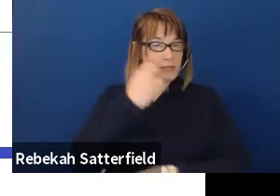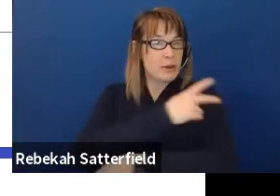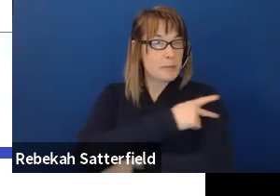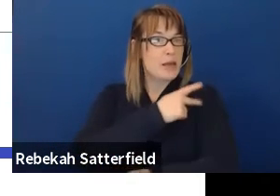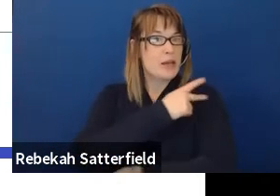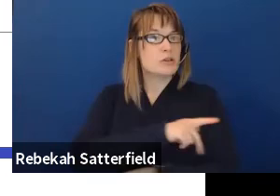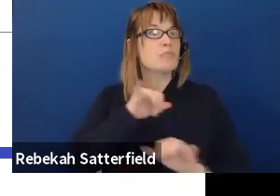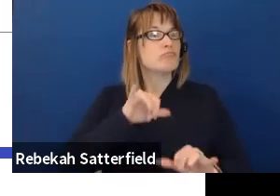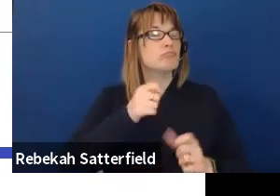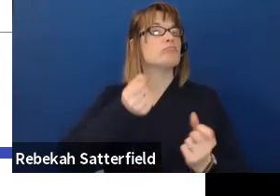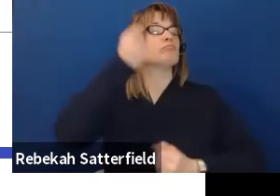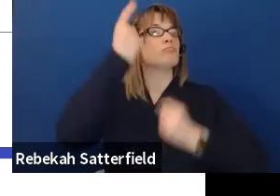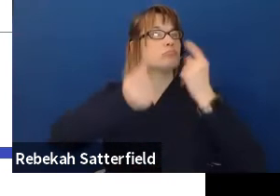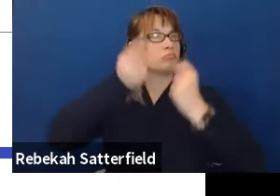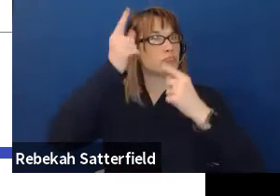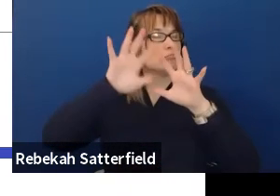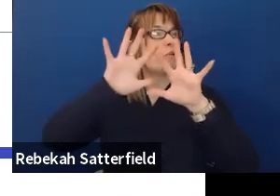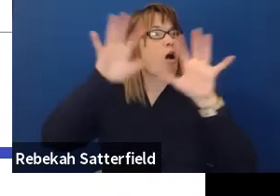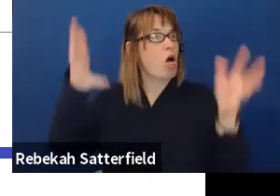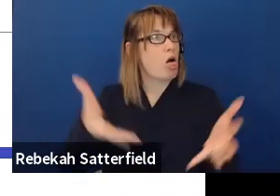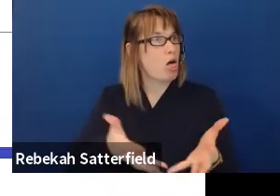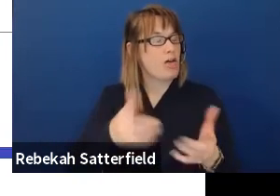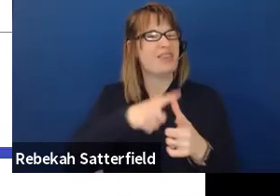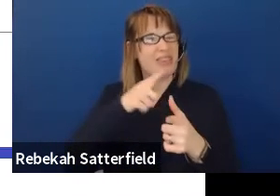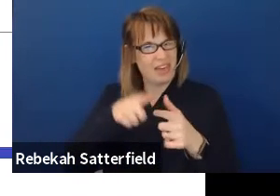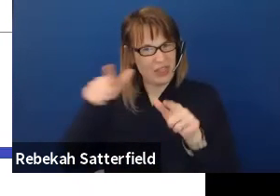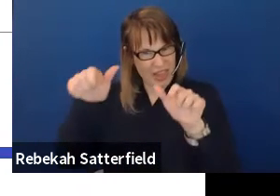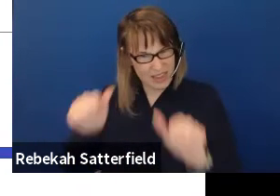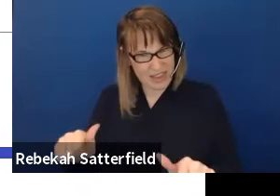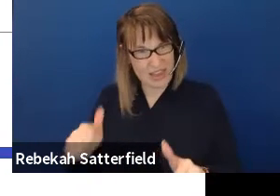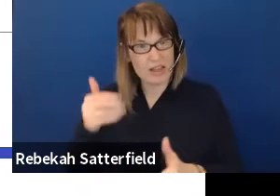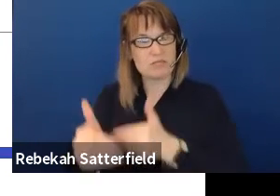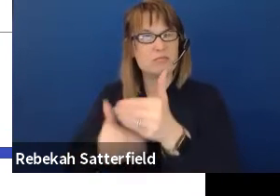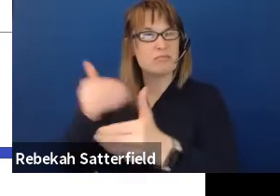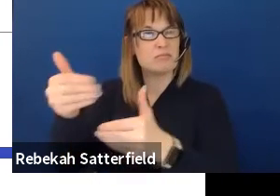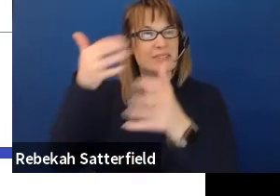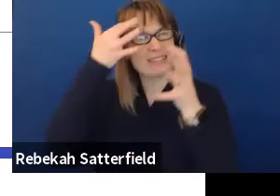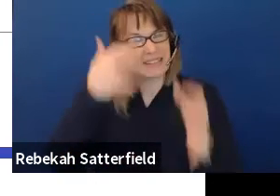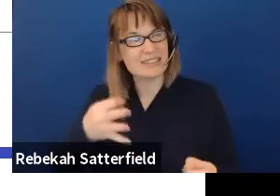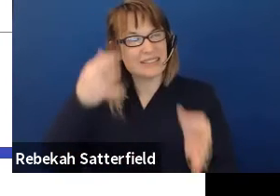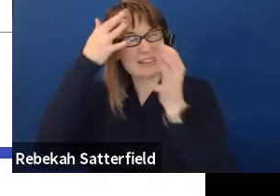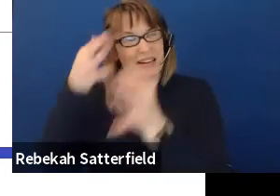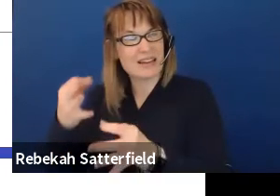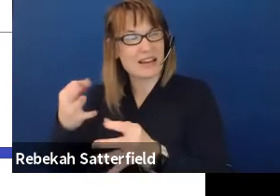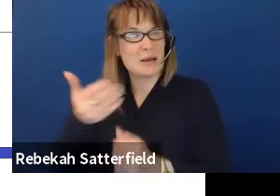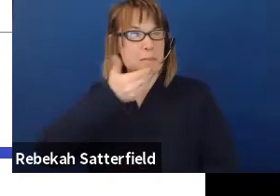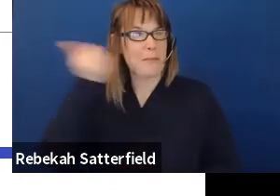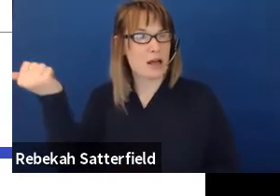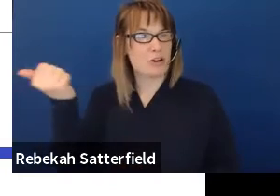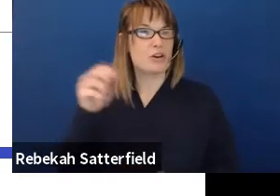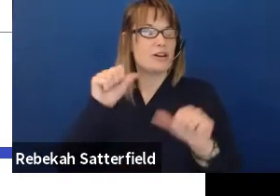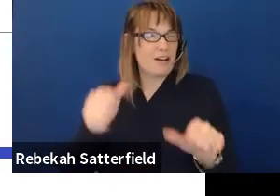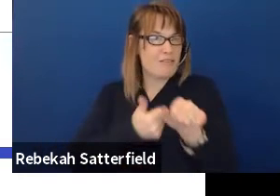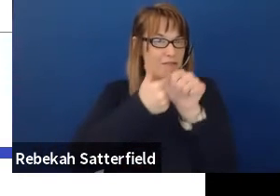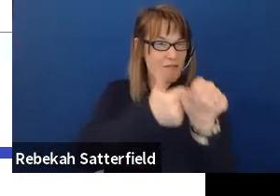going on with their health or their situation, they are better able to make informed decisions, follow orders,